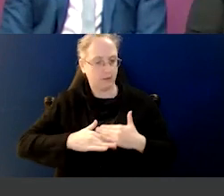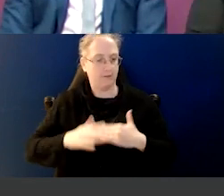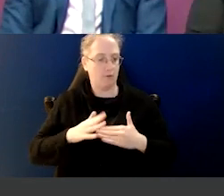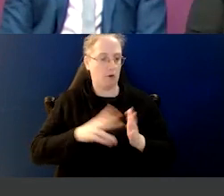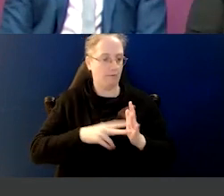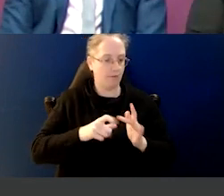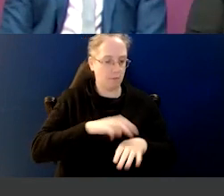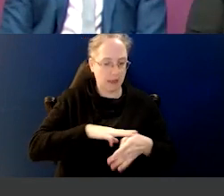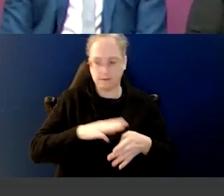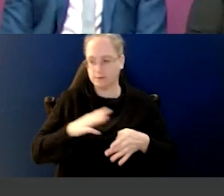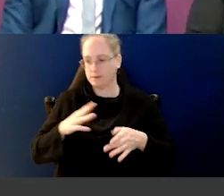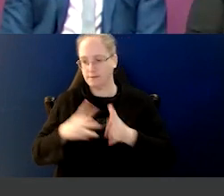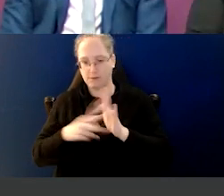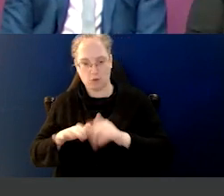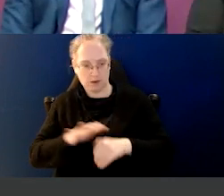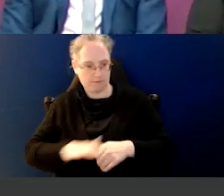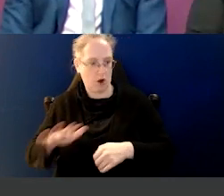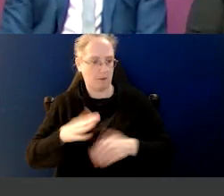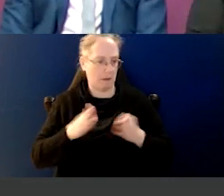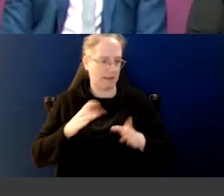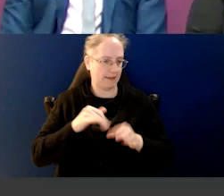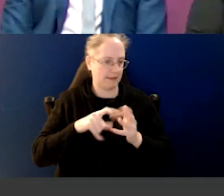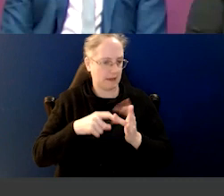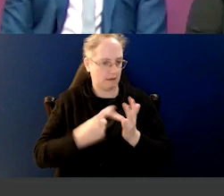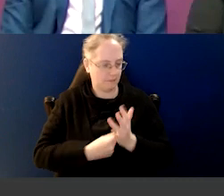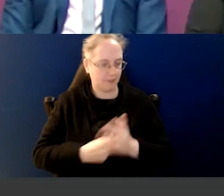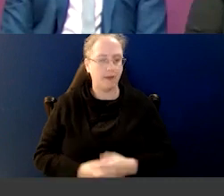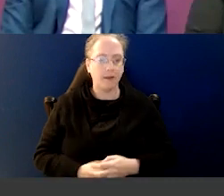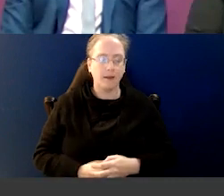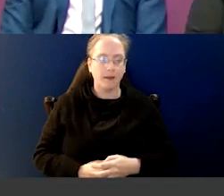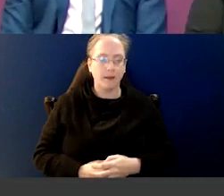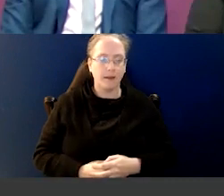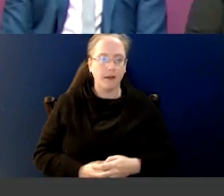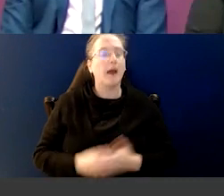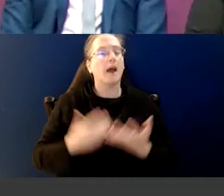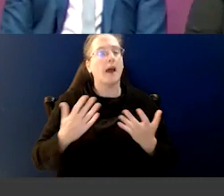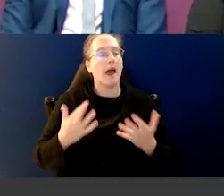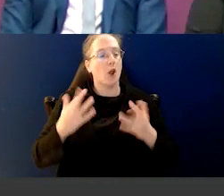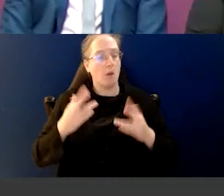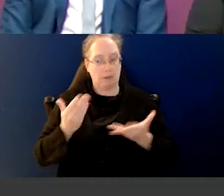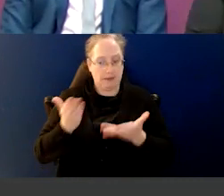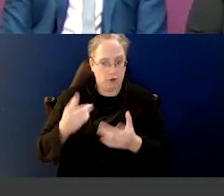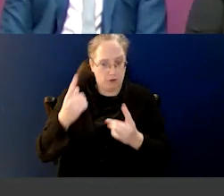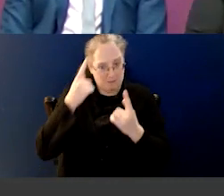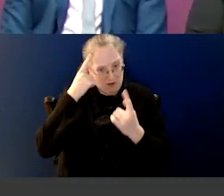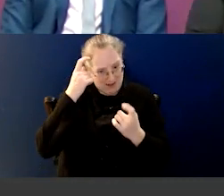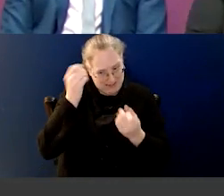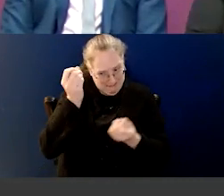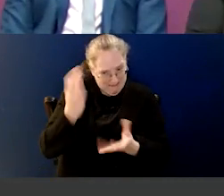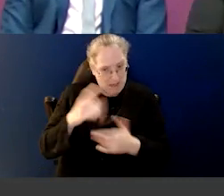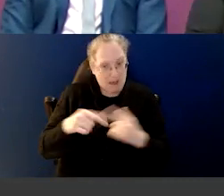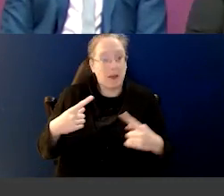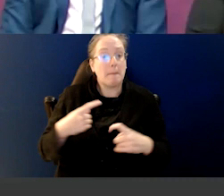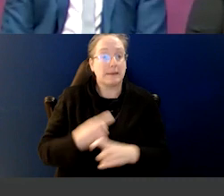well. And hopefully also give an understanding of some of the complexity involved in receiving all those complaints, in the volume